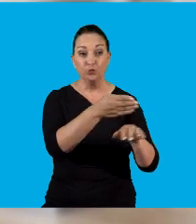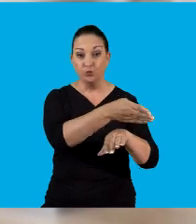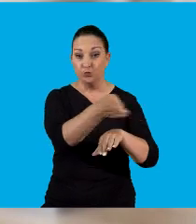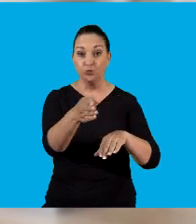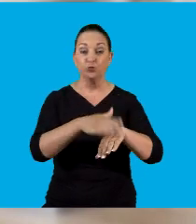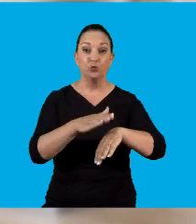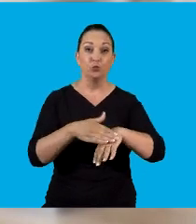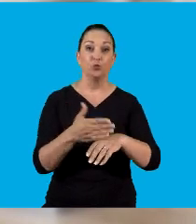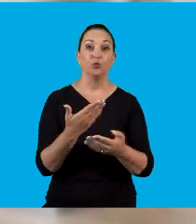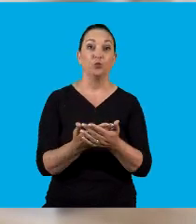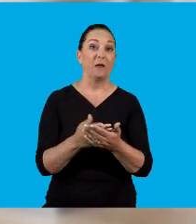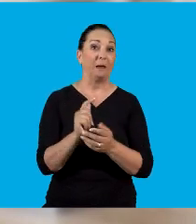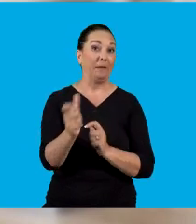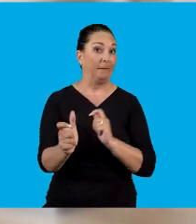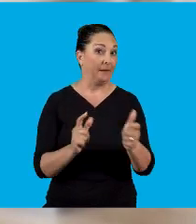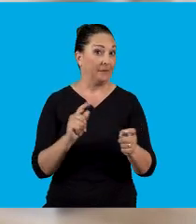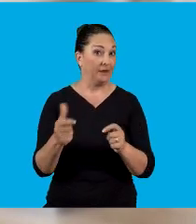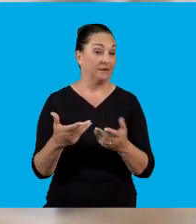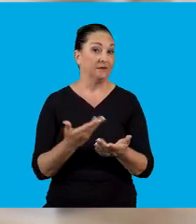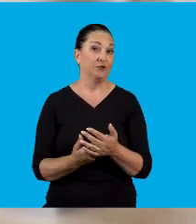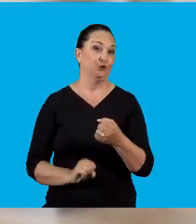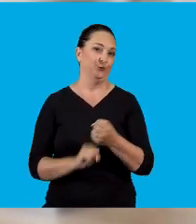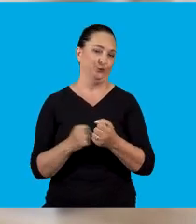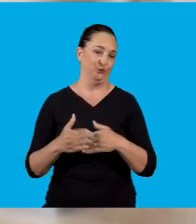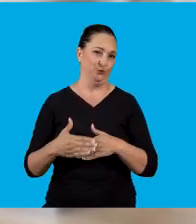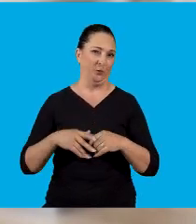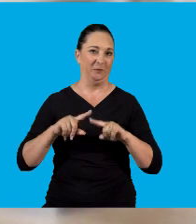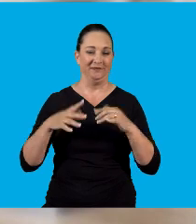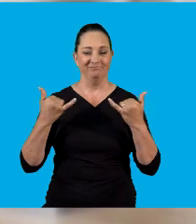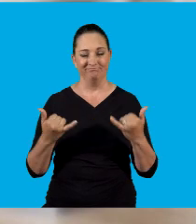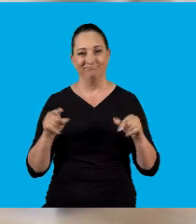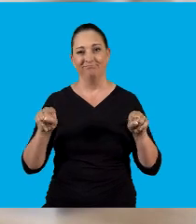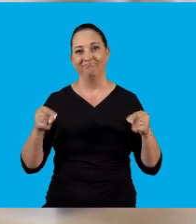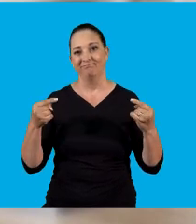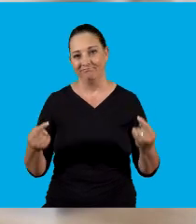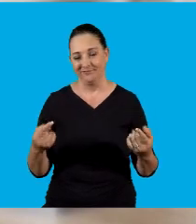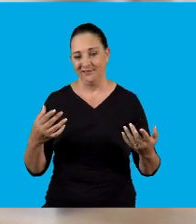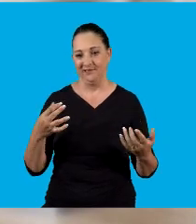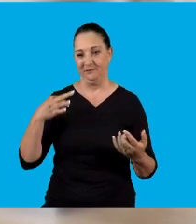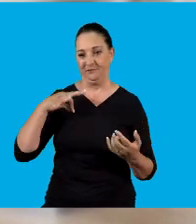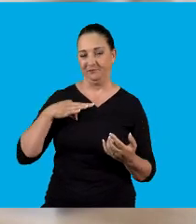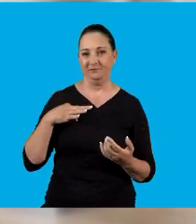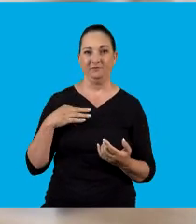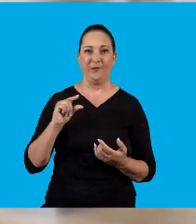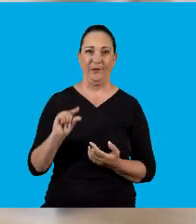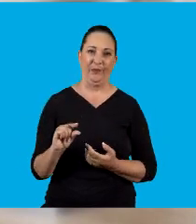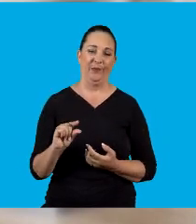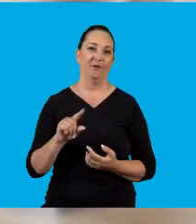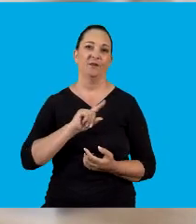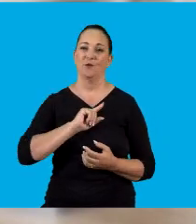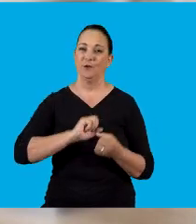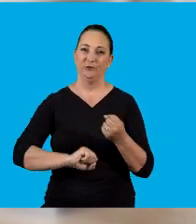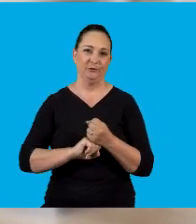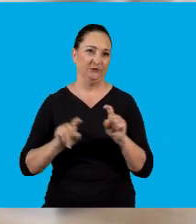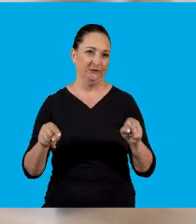it simply means that they cannot actually support our business the way we would like as a business.